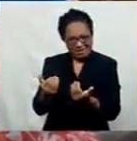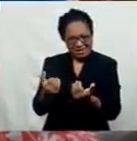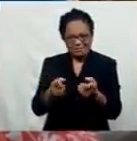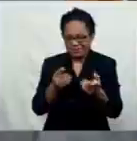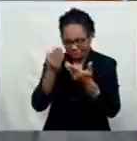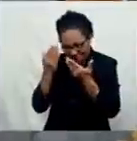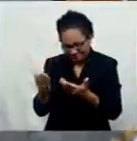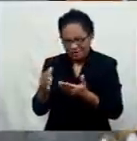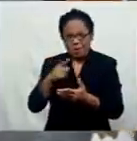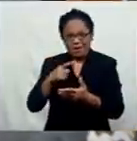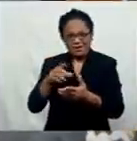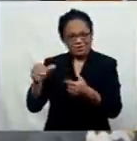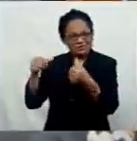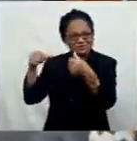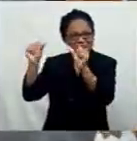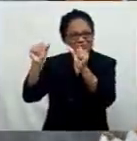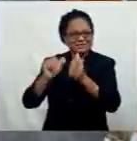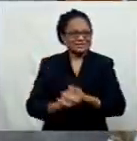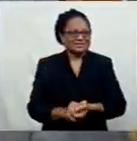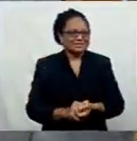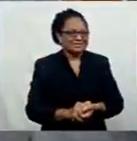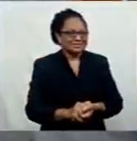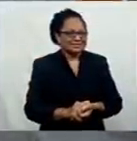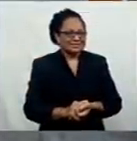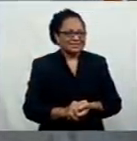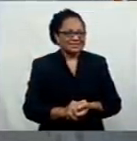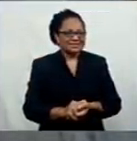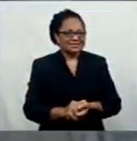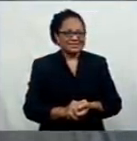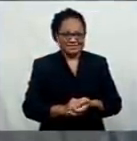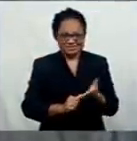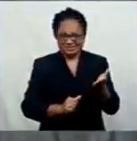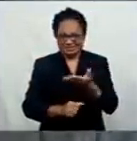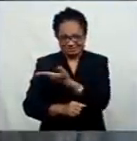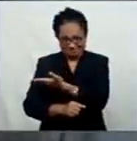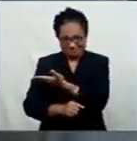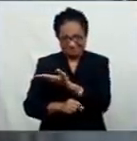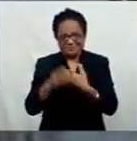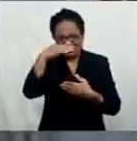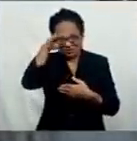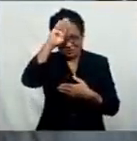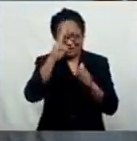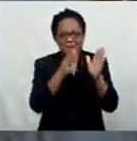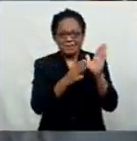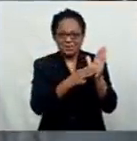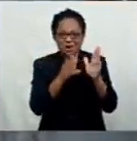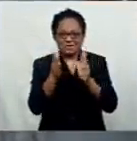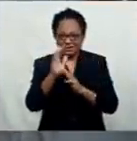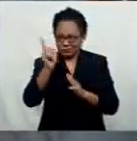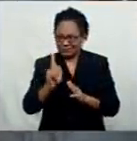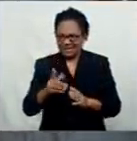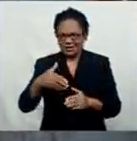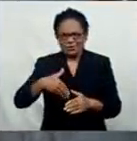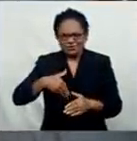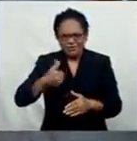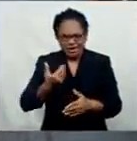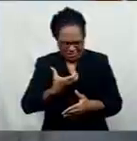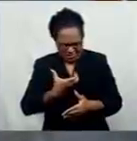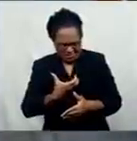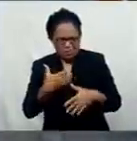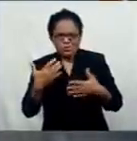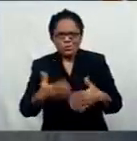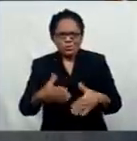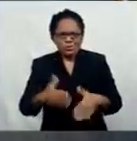his achievement. We've come to feel what an Olympic medal is like. Feeling that it's the